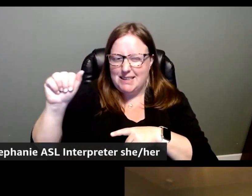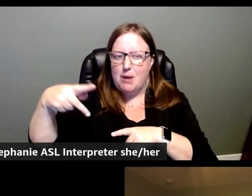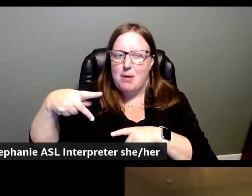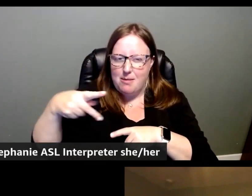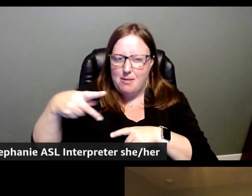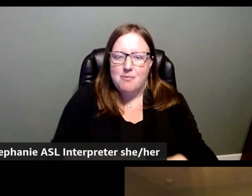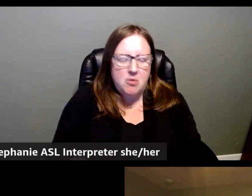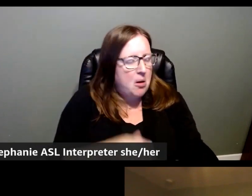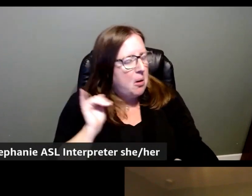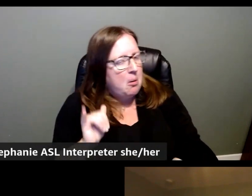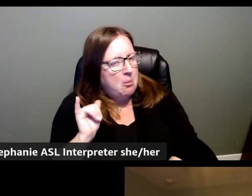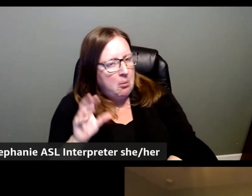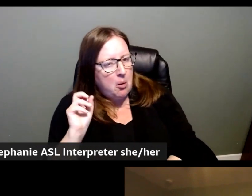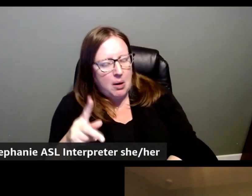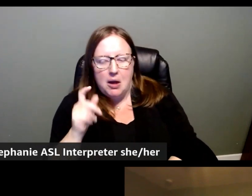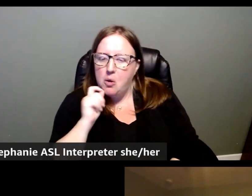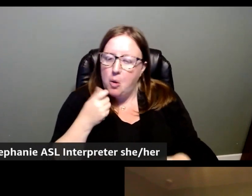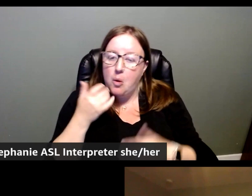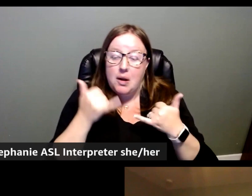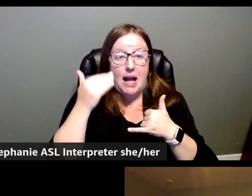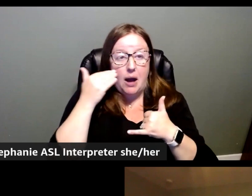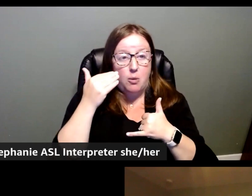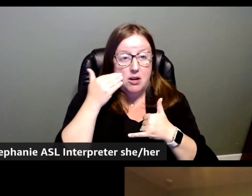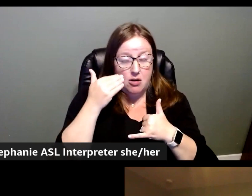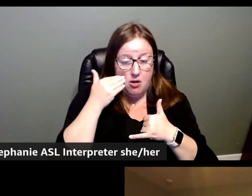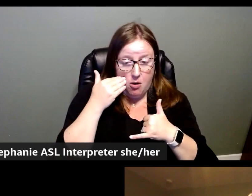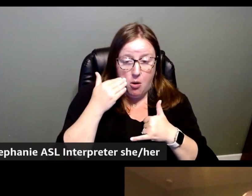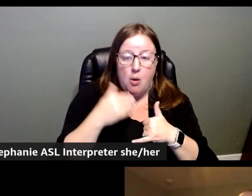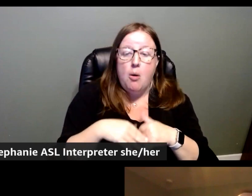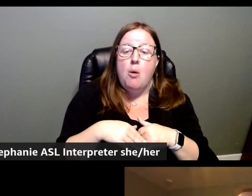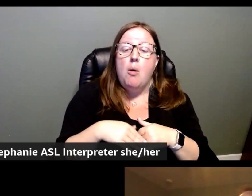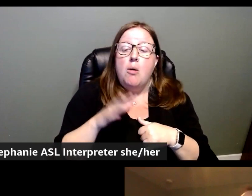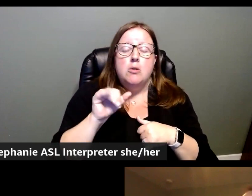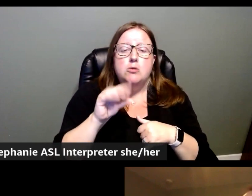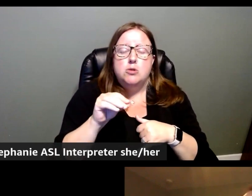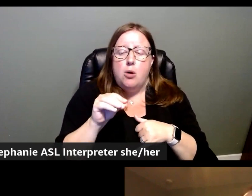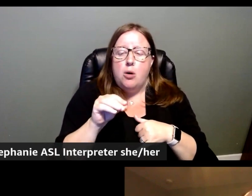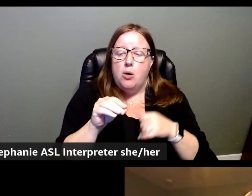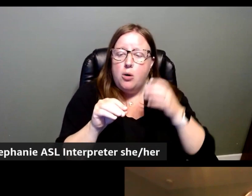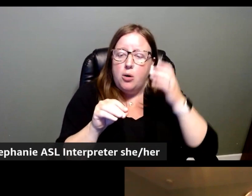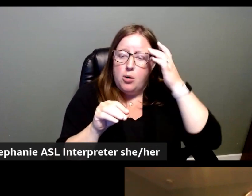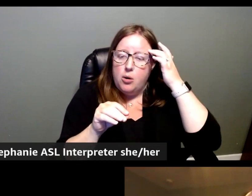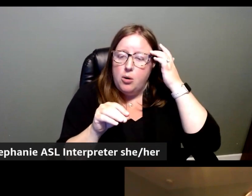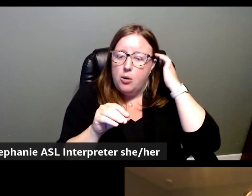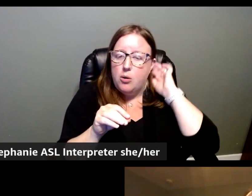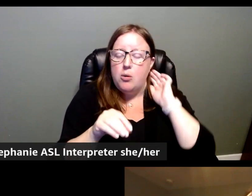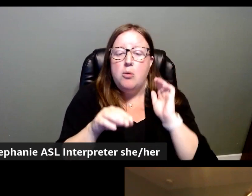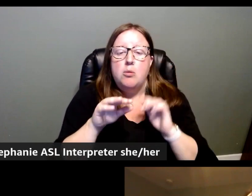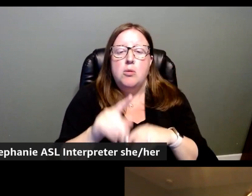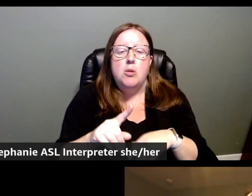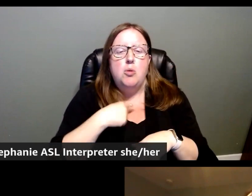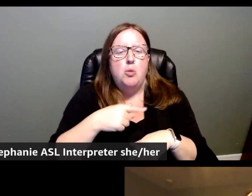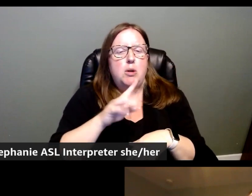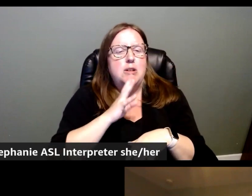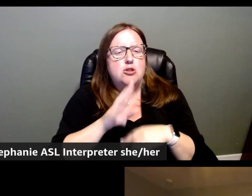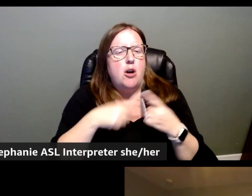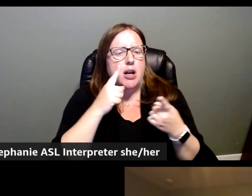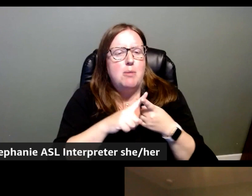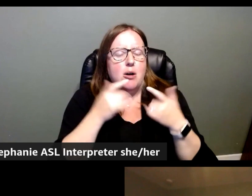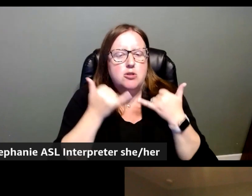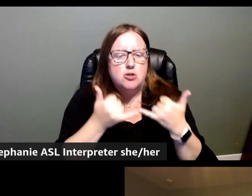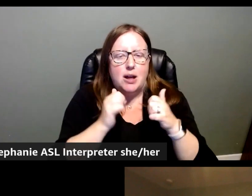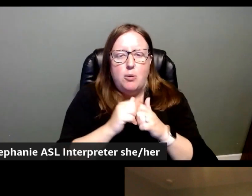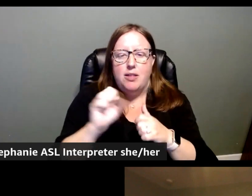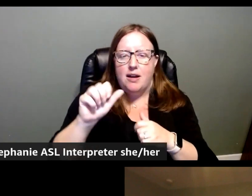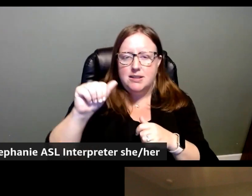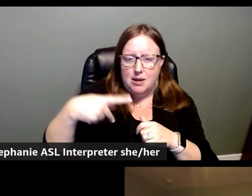Okay, cool. So now that we've got that overview, then what exactly is it that we're really talking about with today with